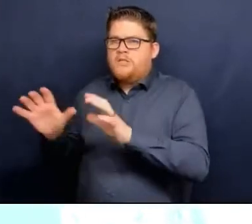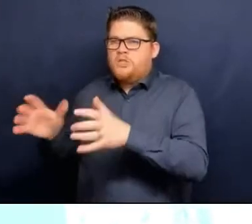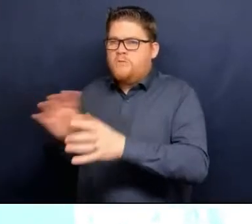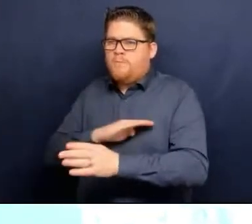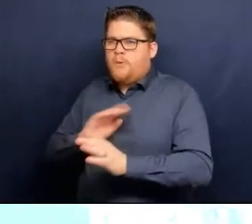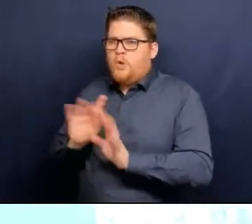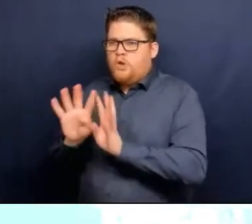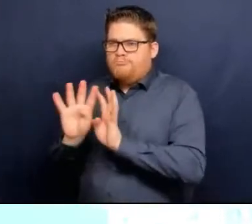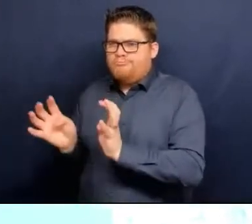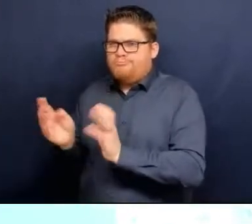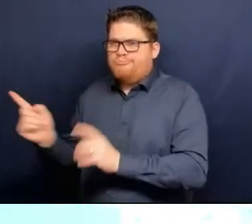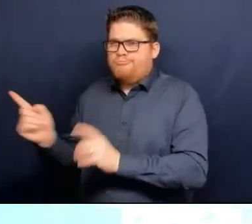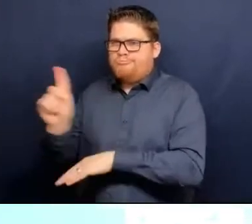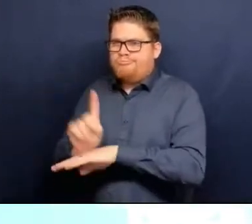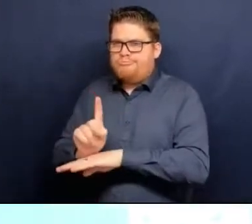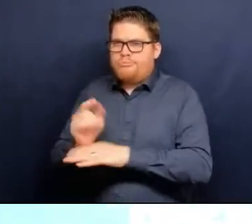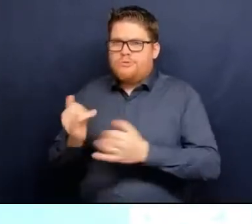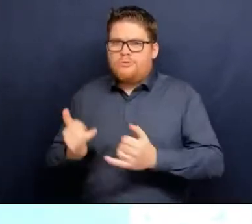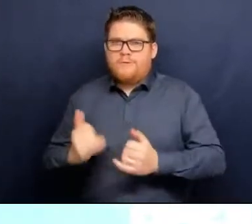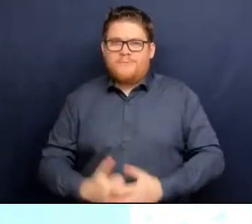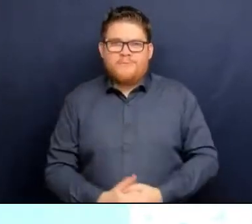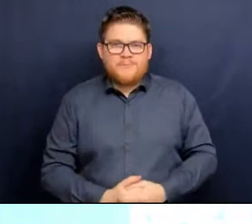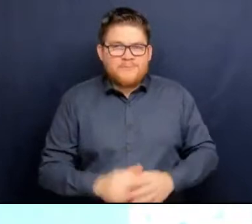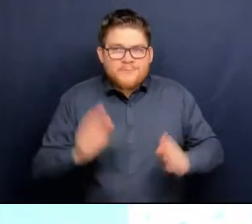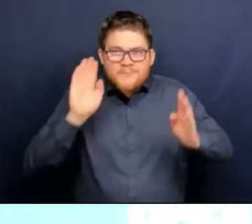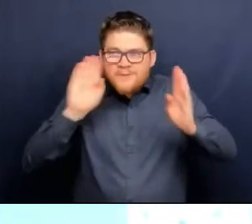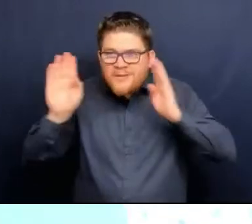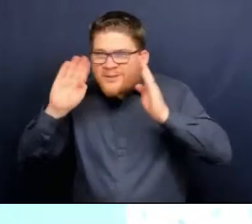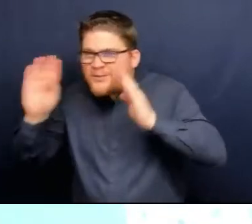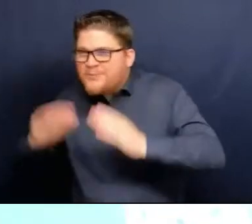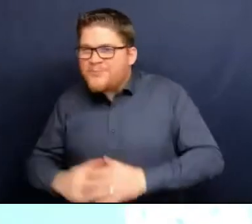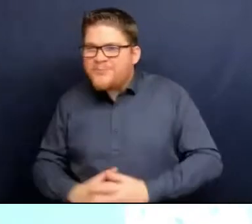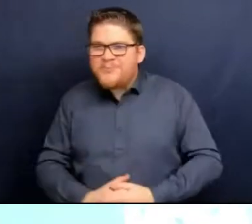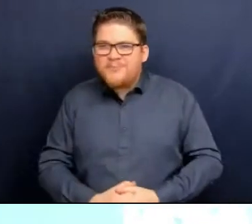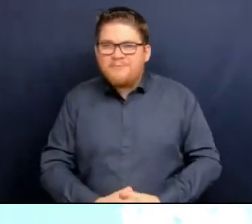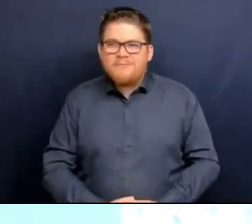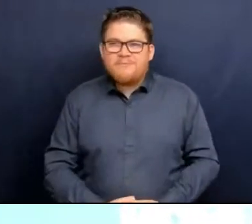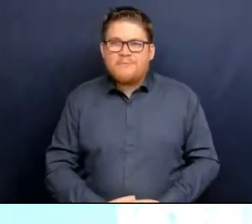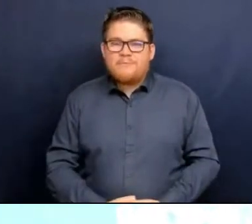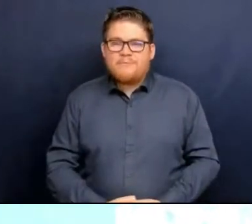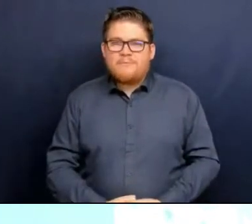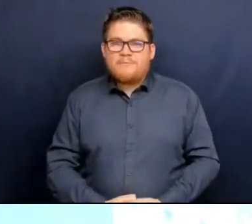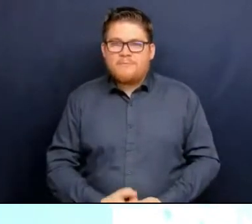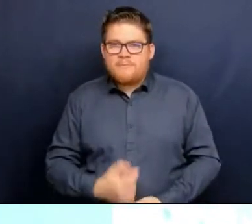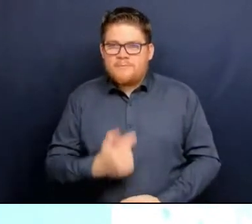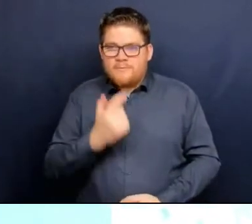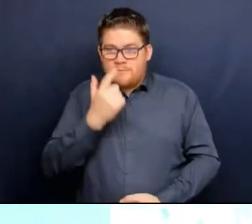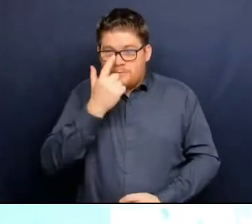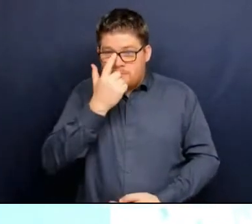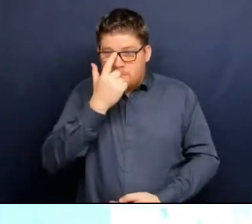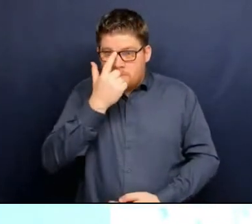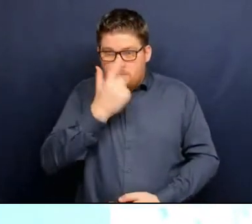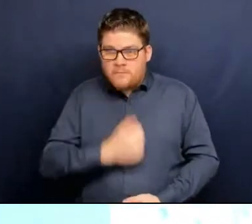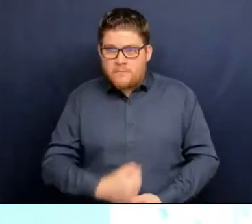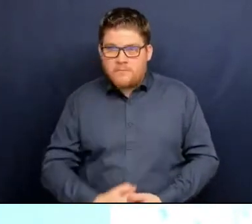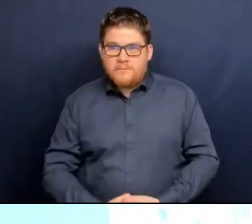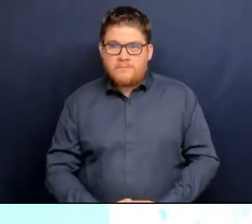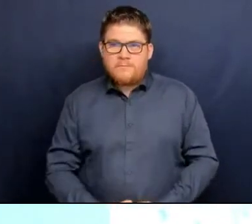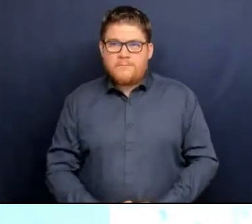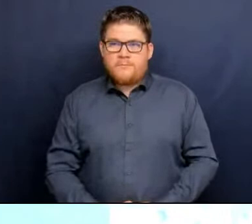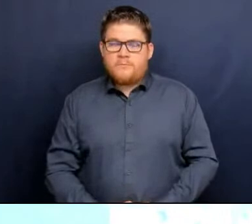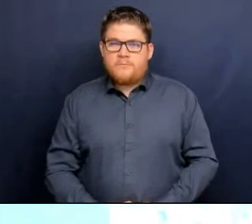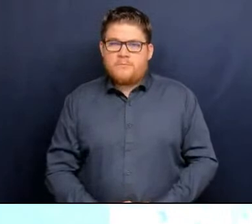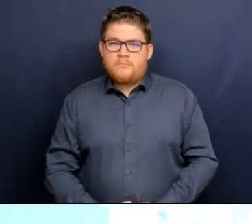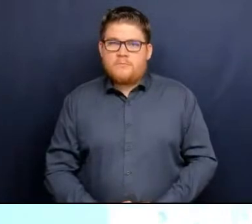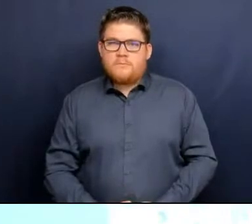Good afternoon, everybody. My name is Clockwell Gala. I come from the House of Zisot in Moochap Territory.